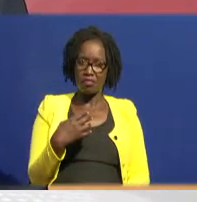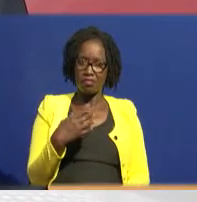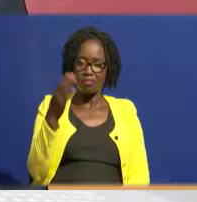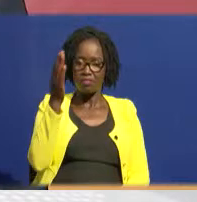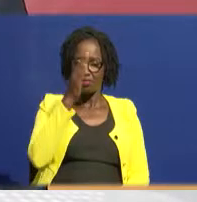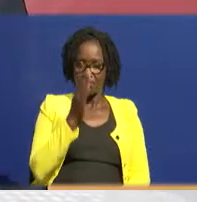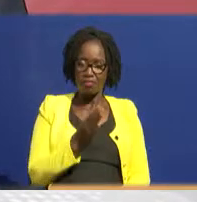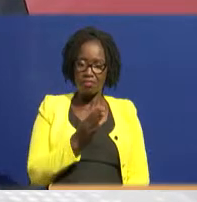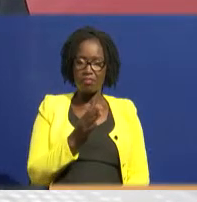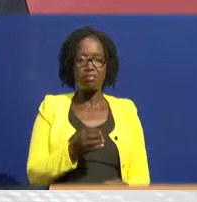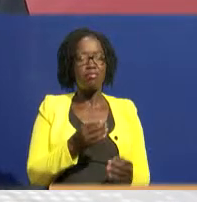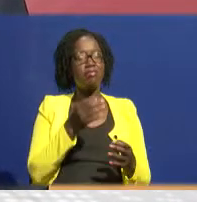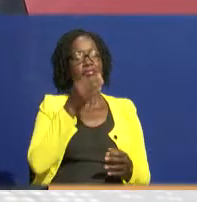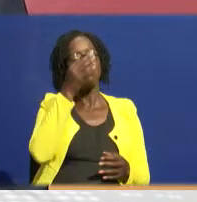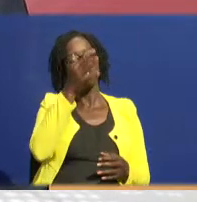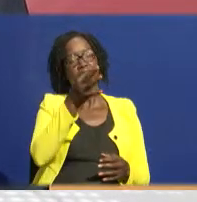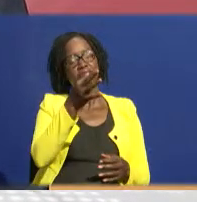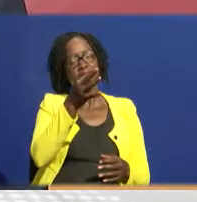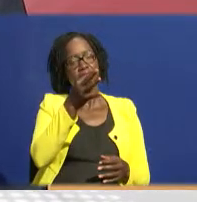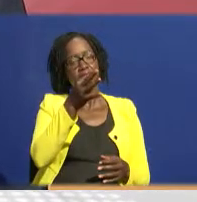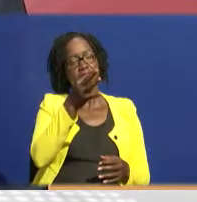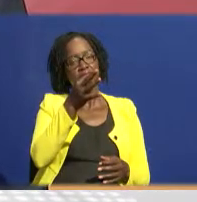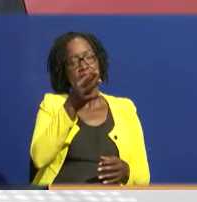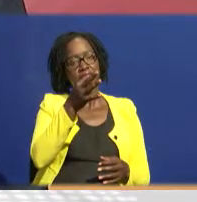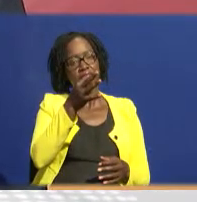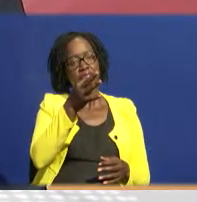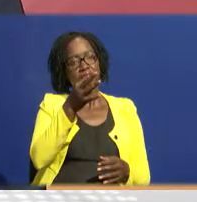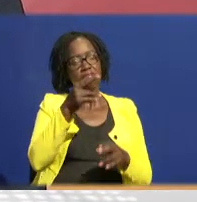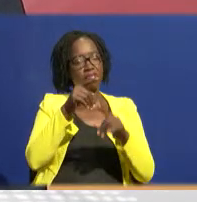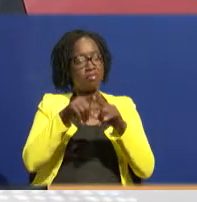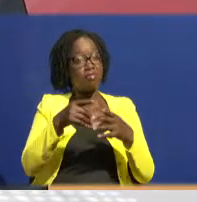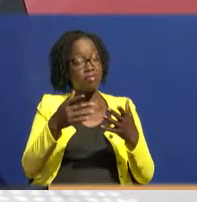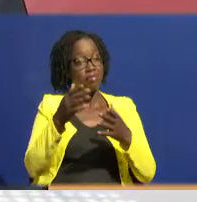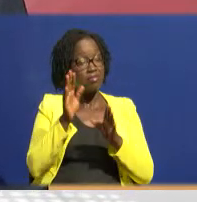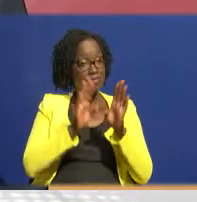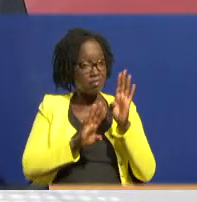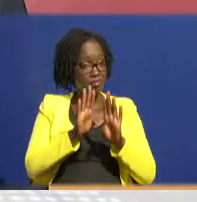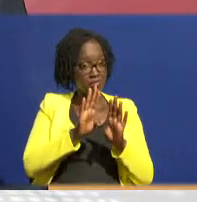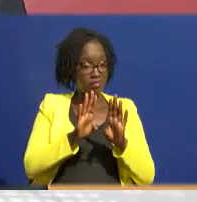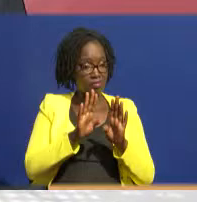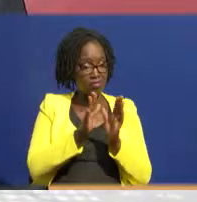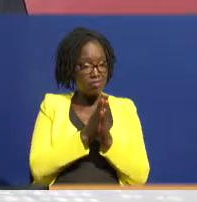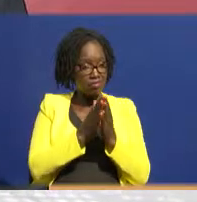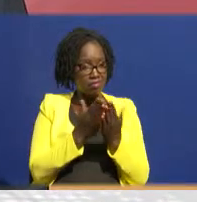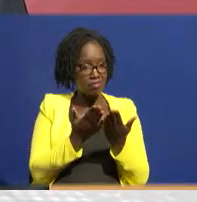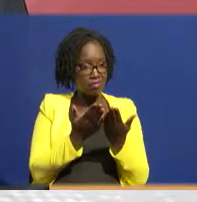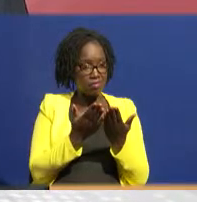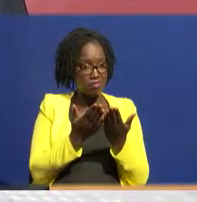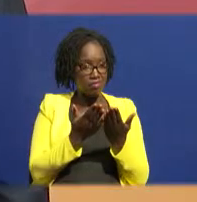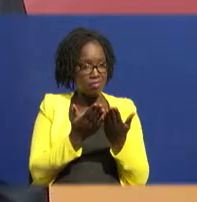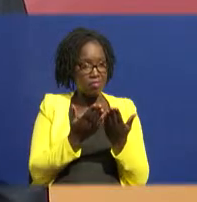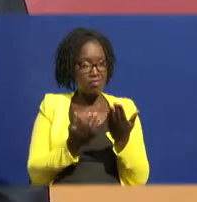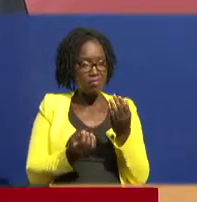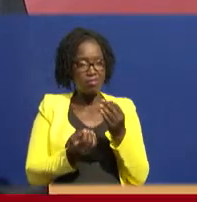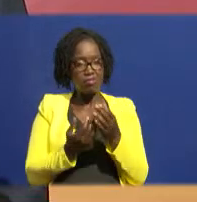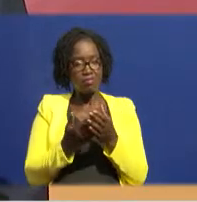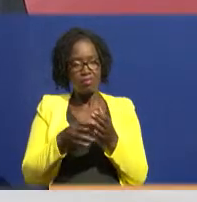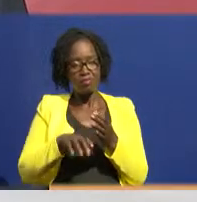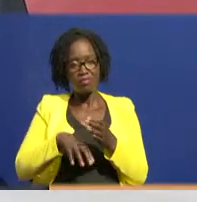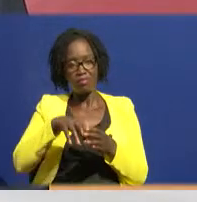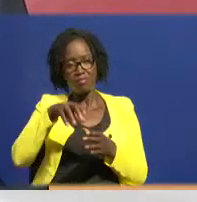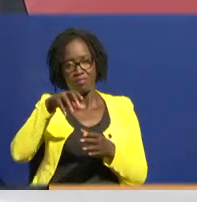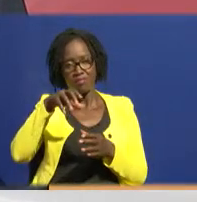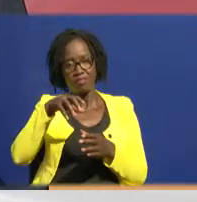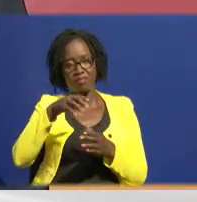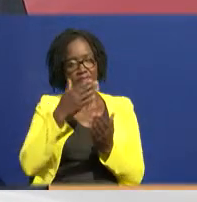never give you the future. The future relies on how you behave, and the future relies how you being brought up.